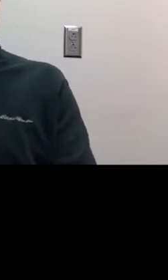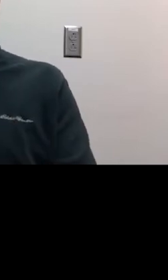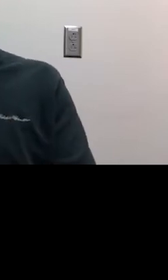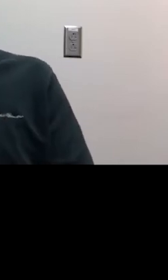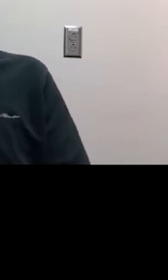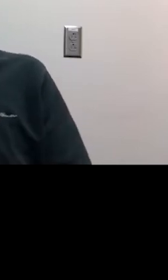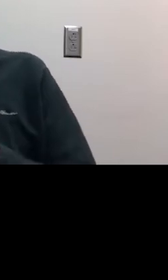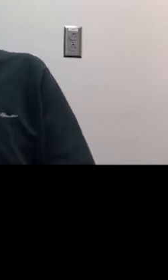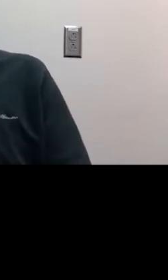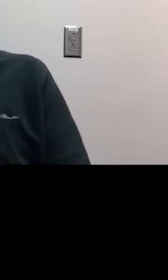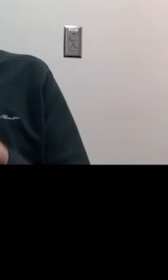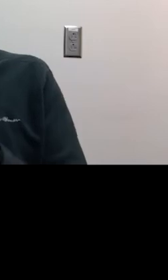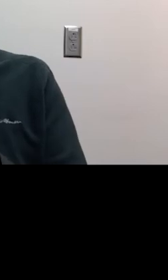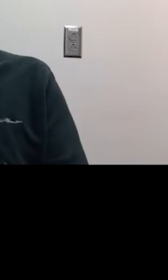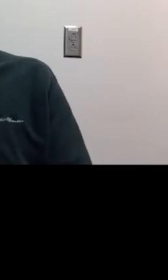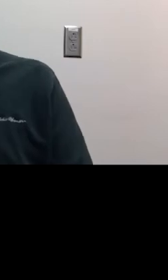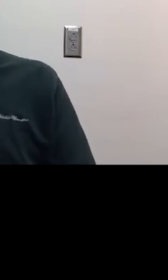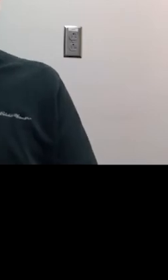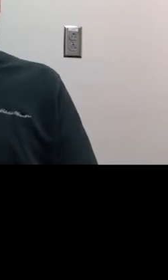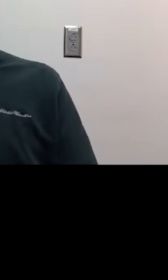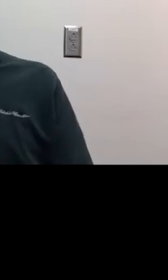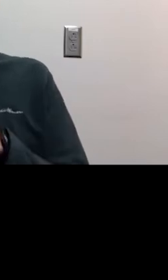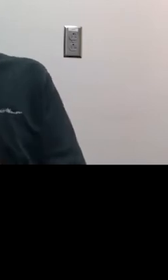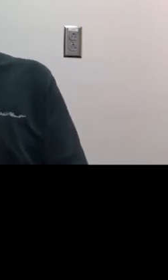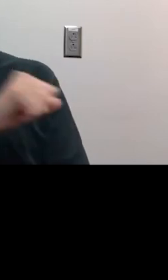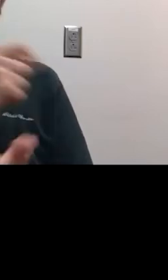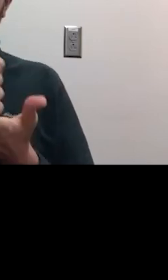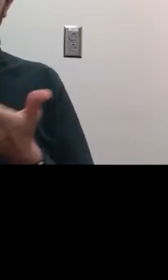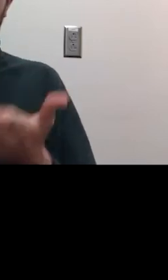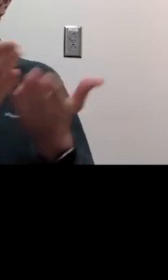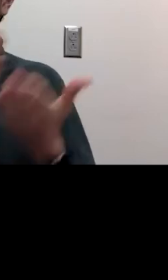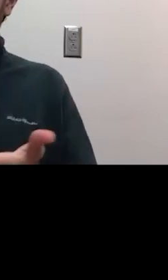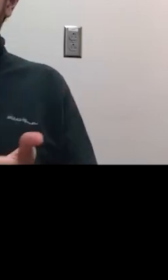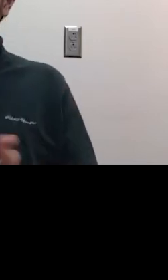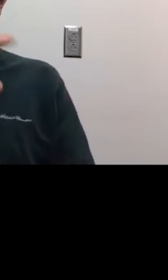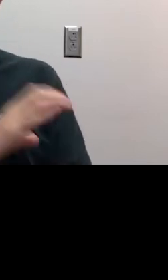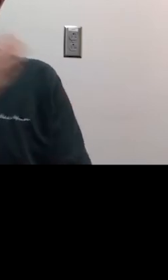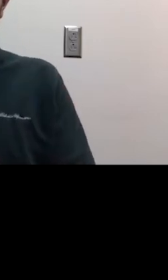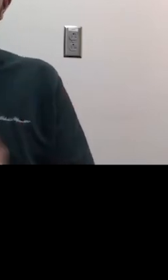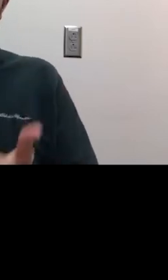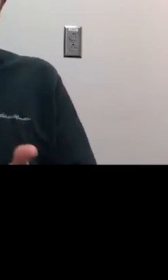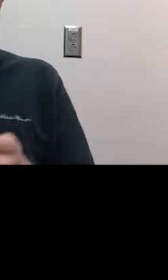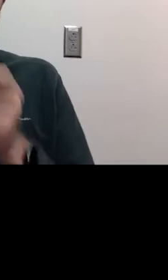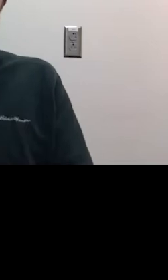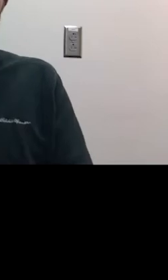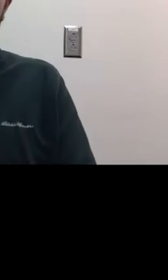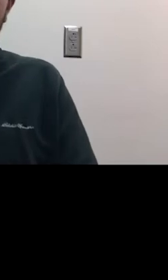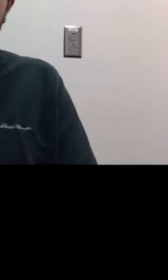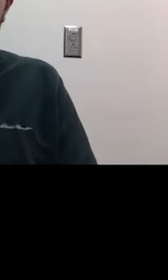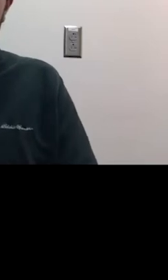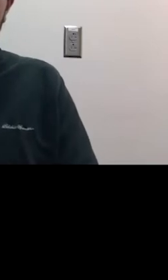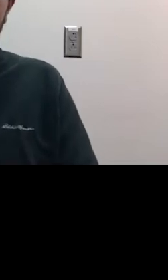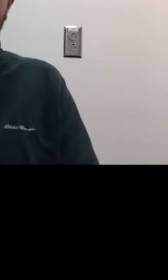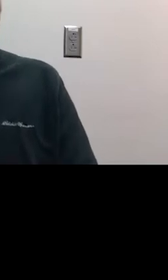change, their likelihood of adhering to other treatments that may be recommended by that clinician may also really change. The